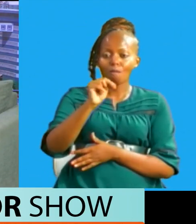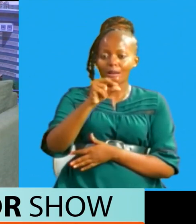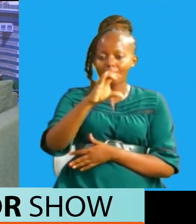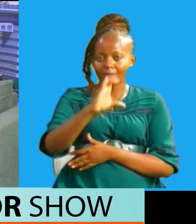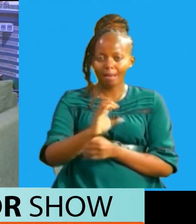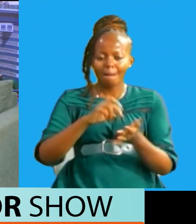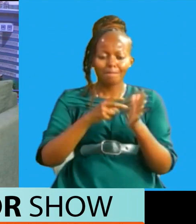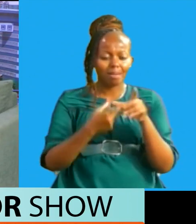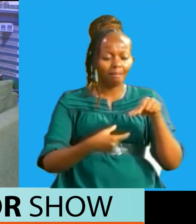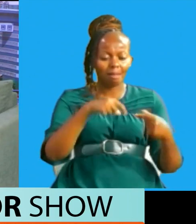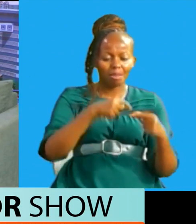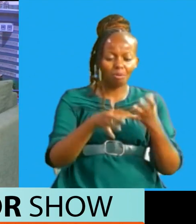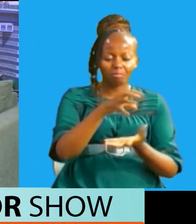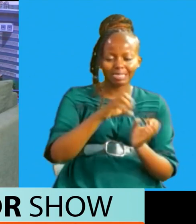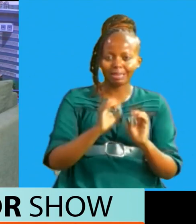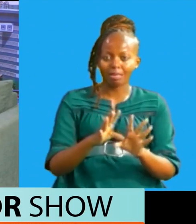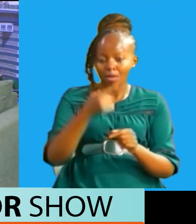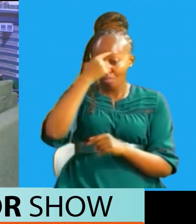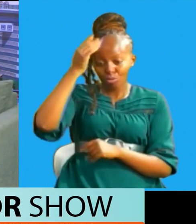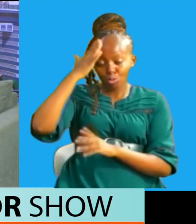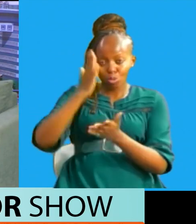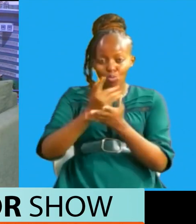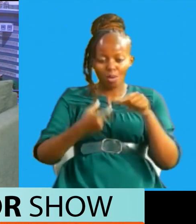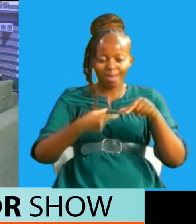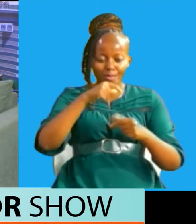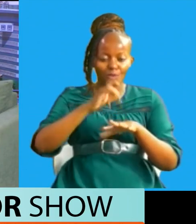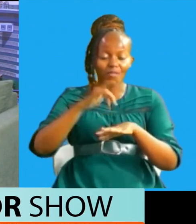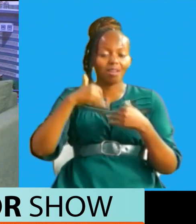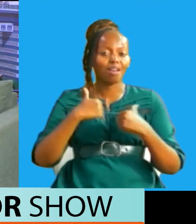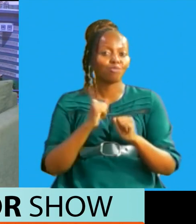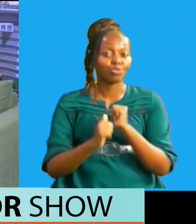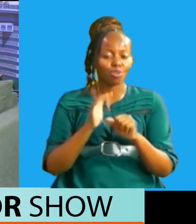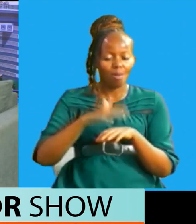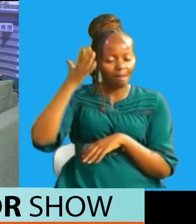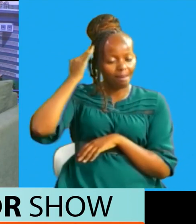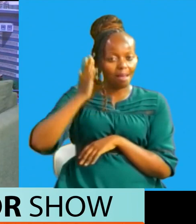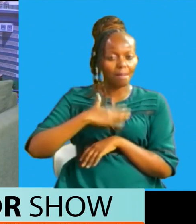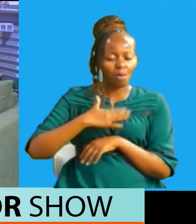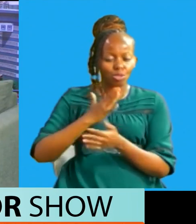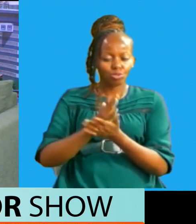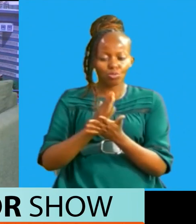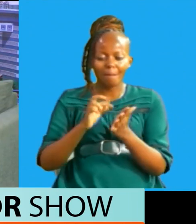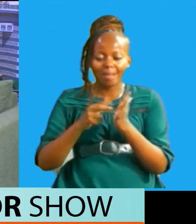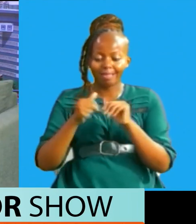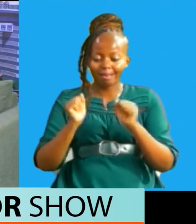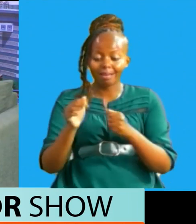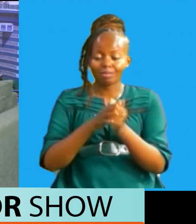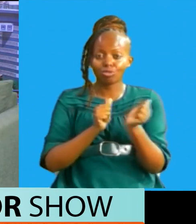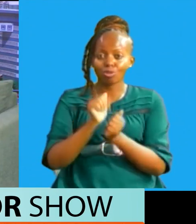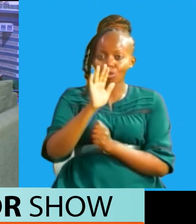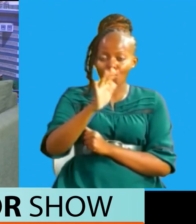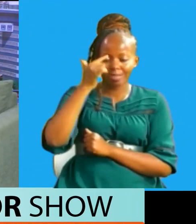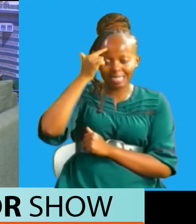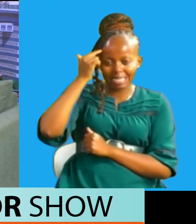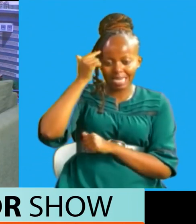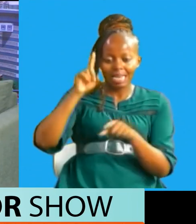based. Because we all know the effects of chemicals in our hair. They actually can even damage your scalp. They